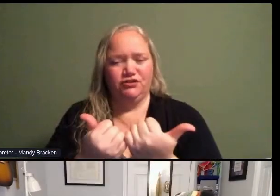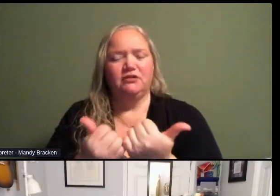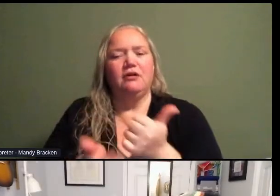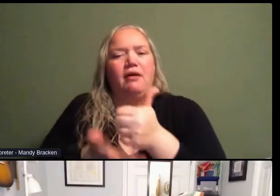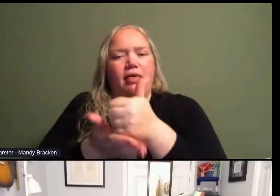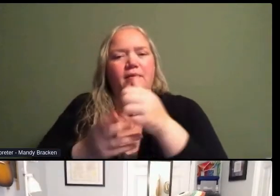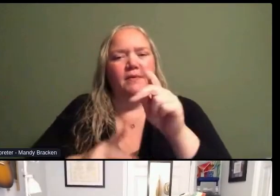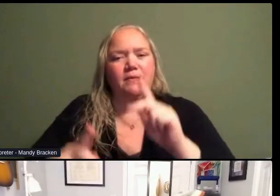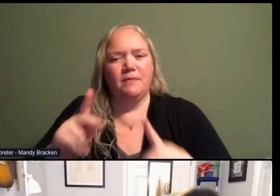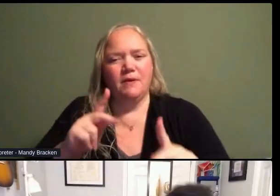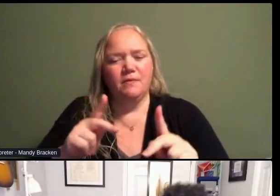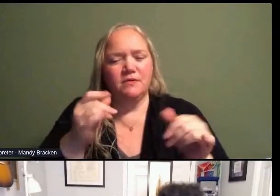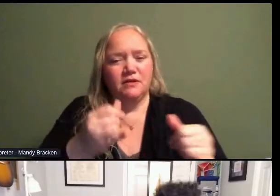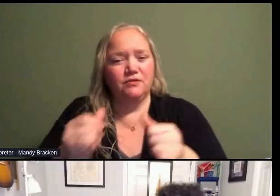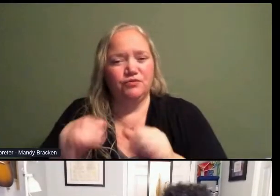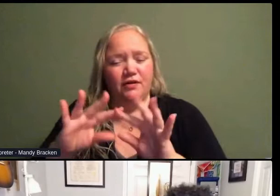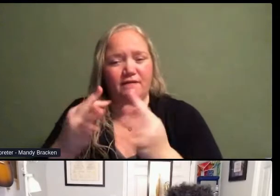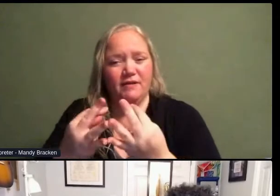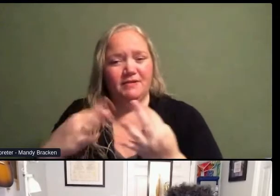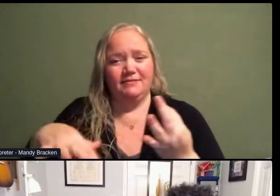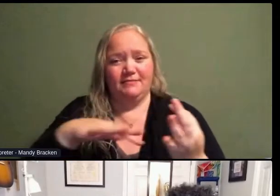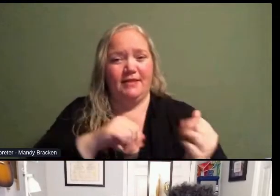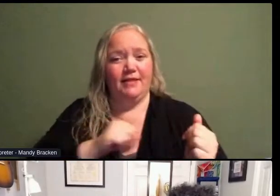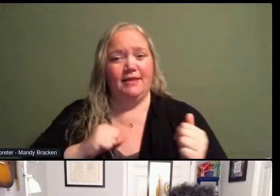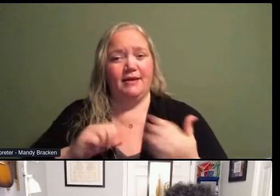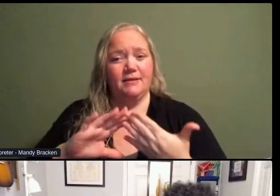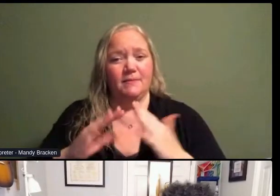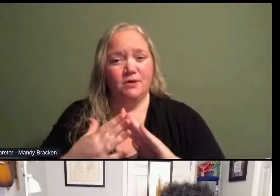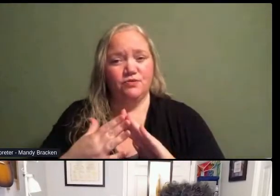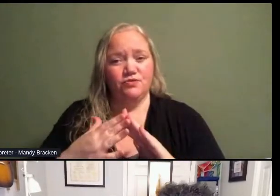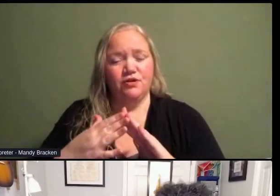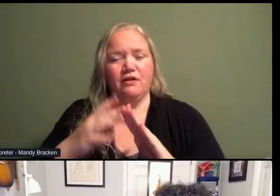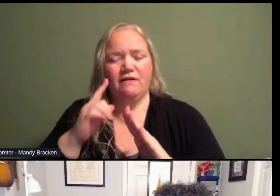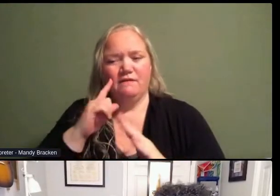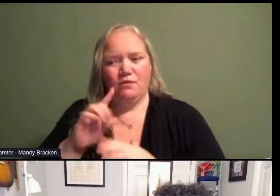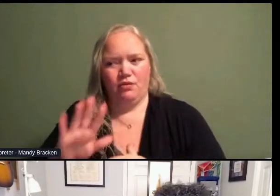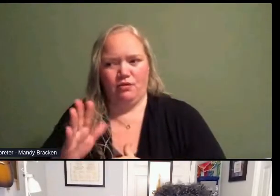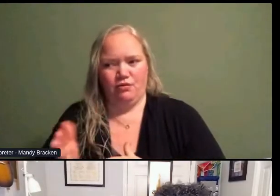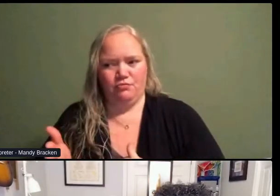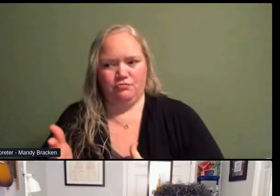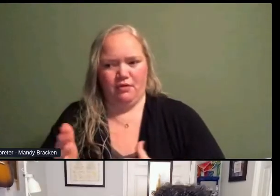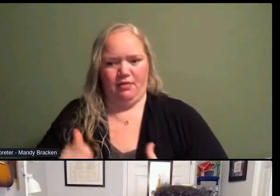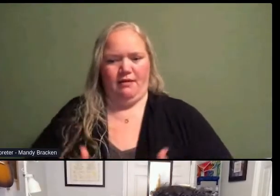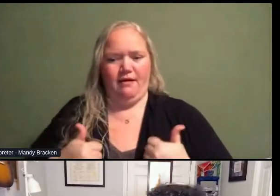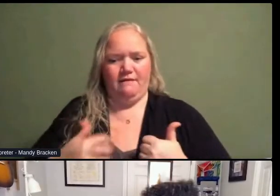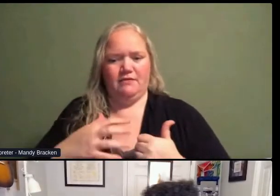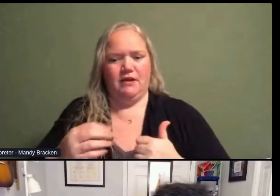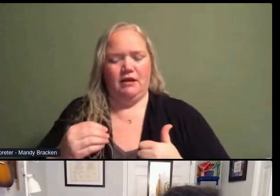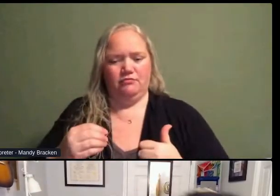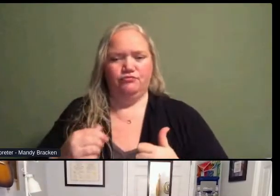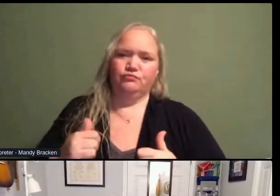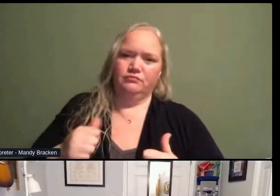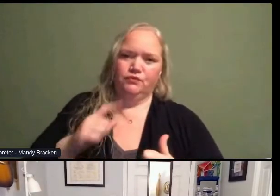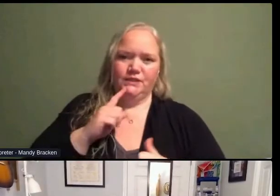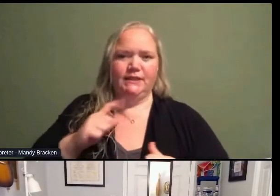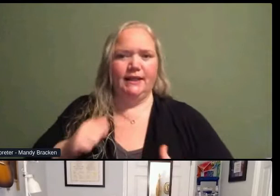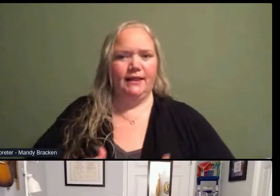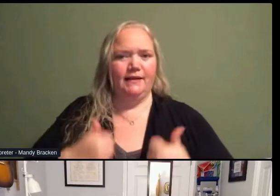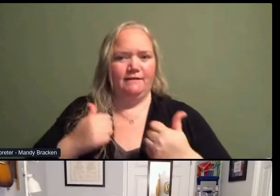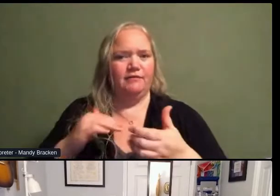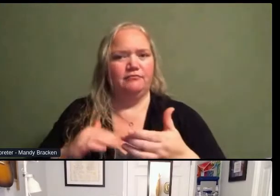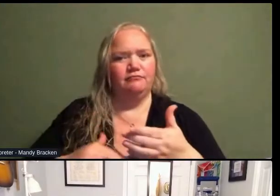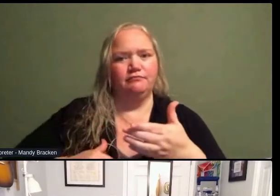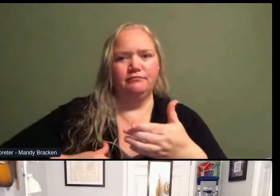families in the Atlanta community transform their lives and live to their fullest. We have a lot of different